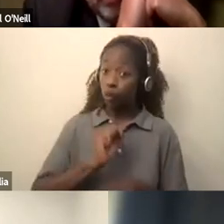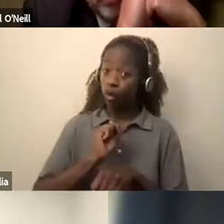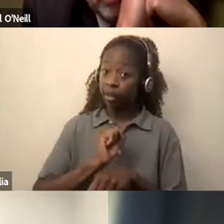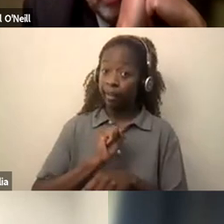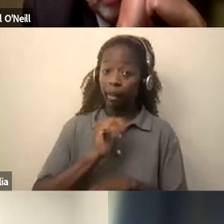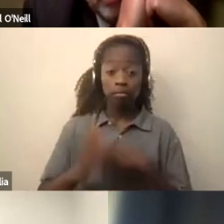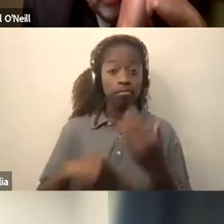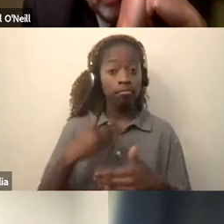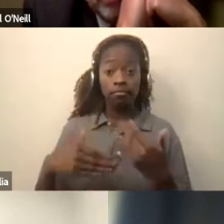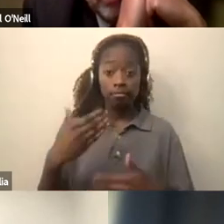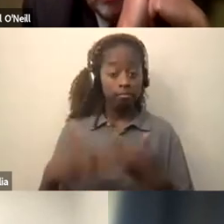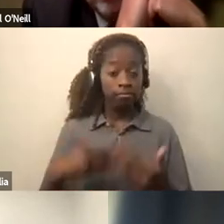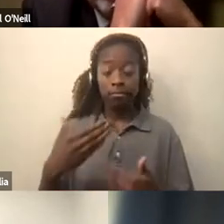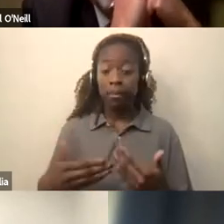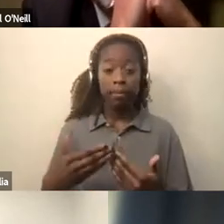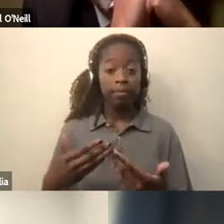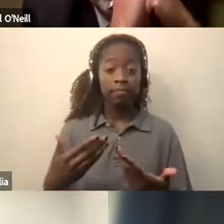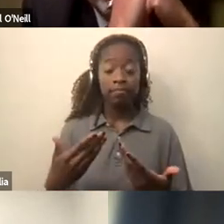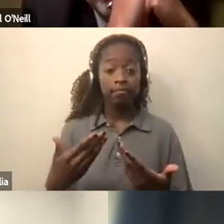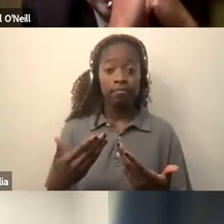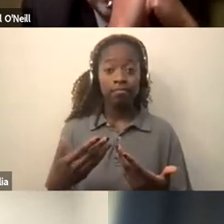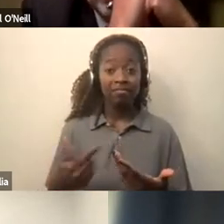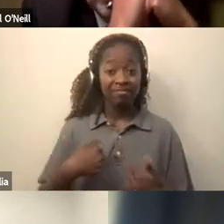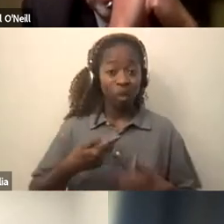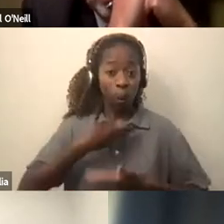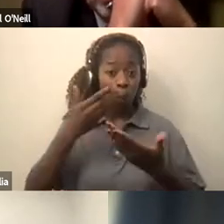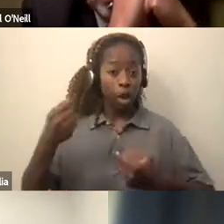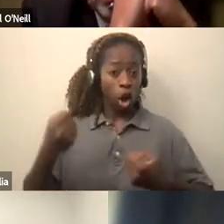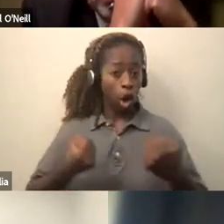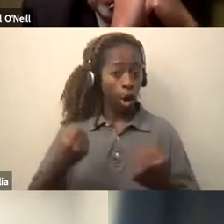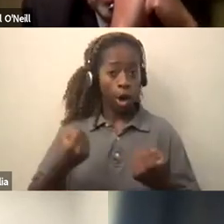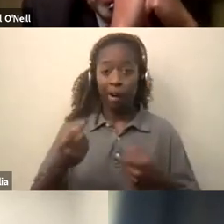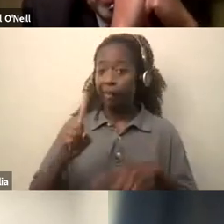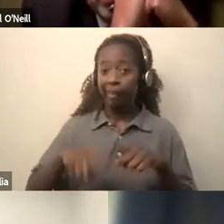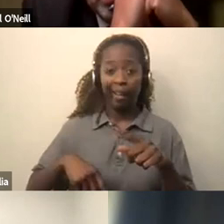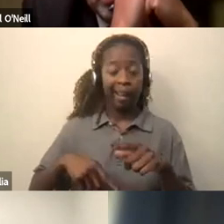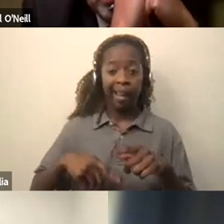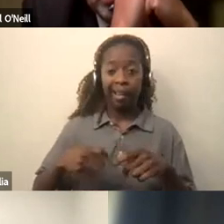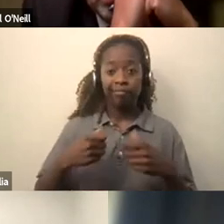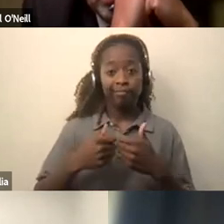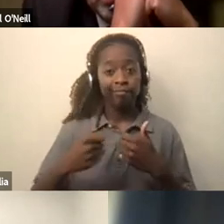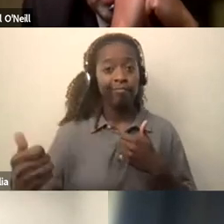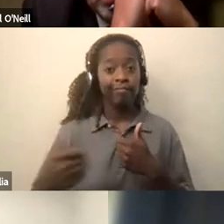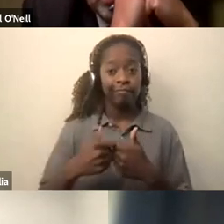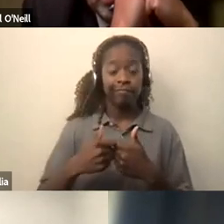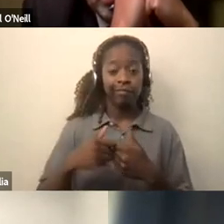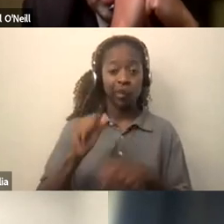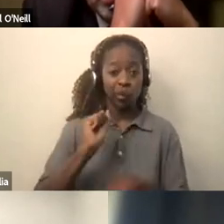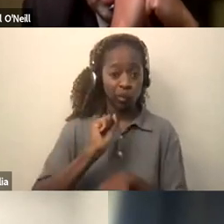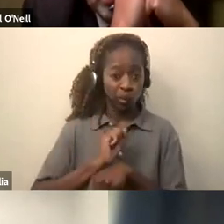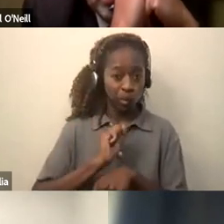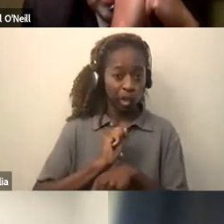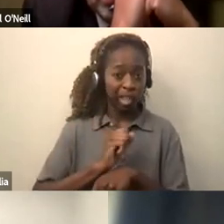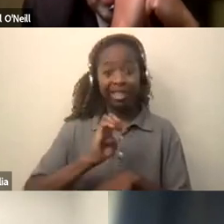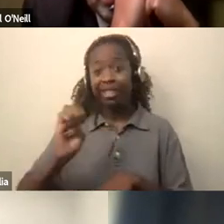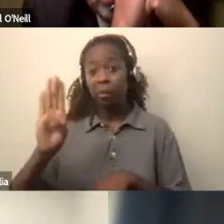i did not have a car to transport myself from brighton to east